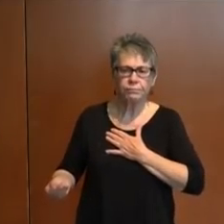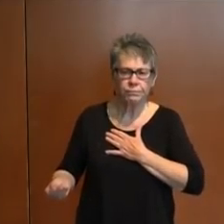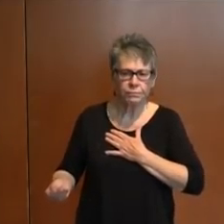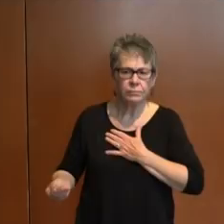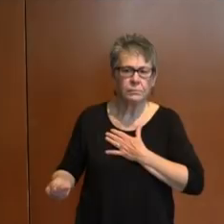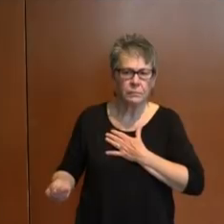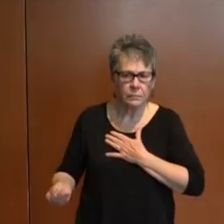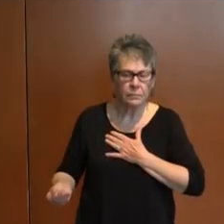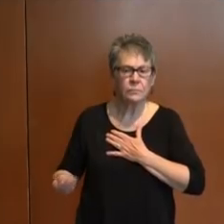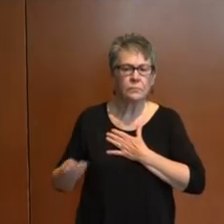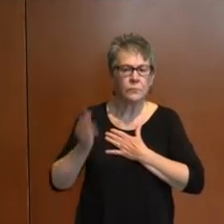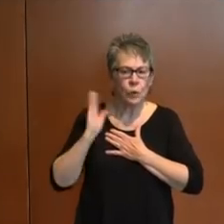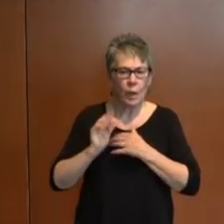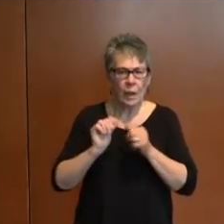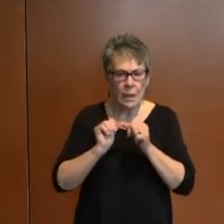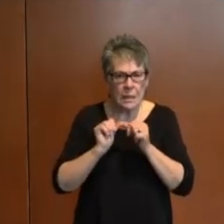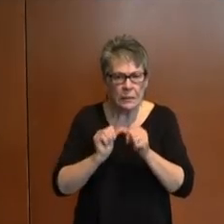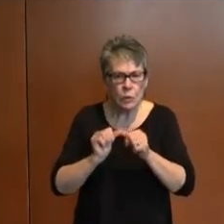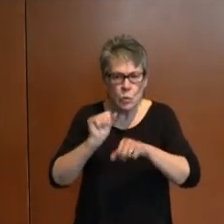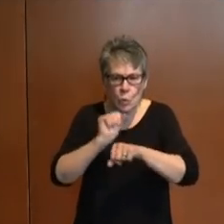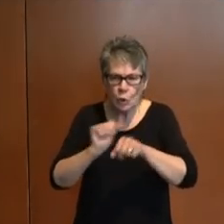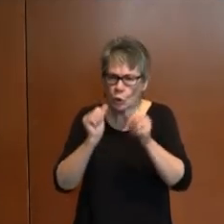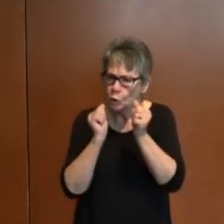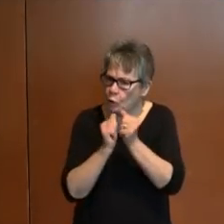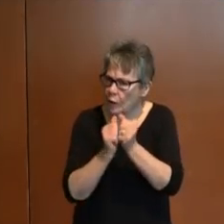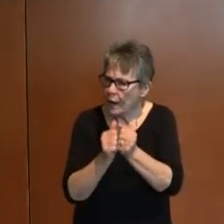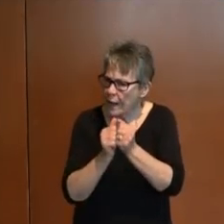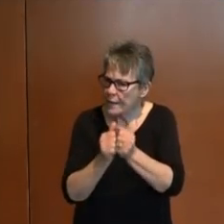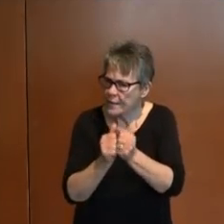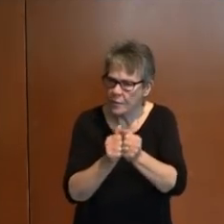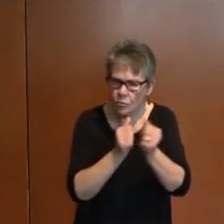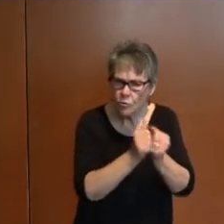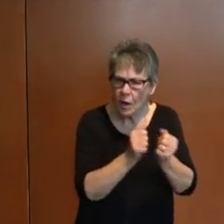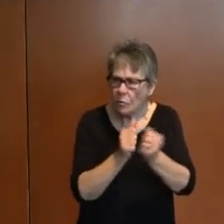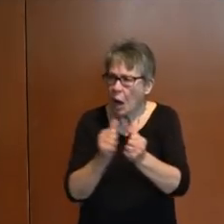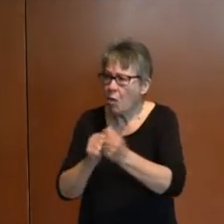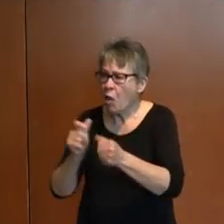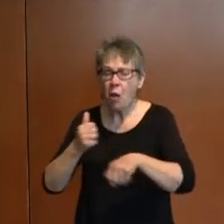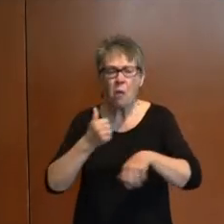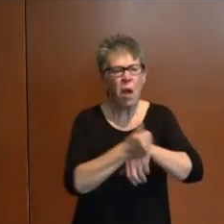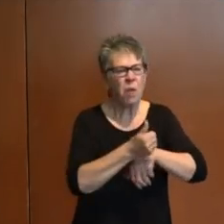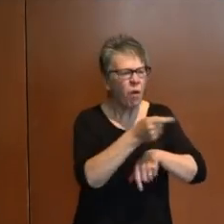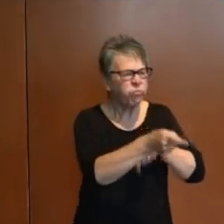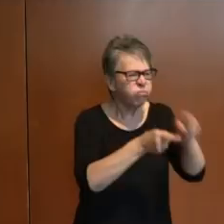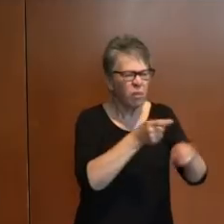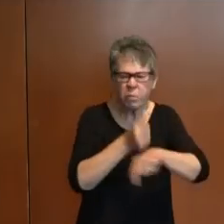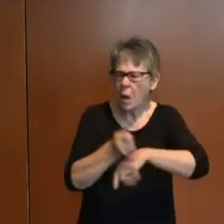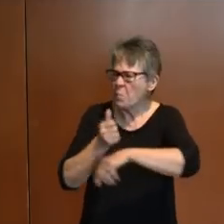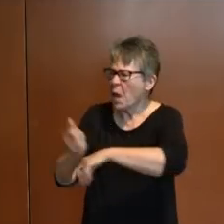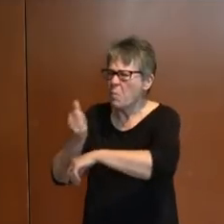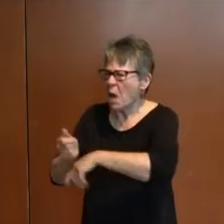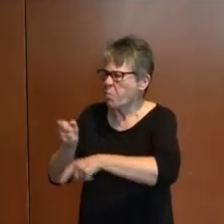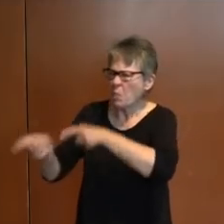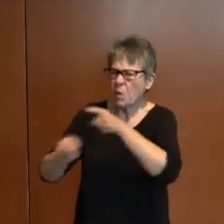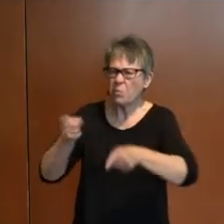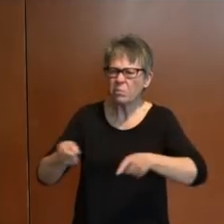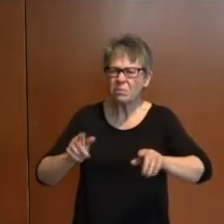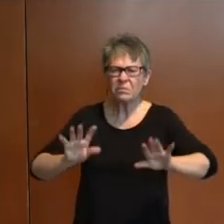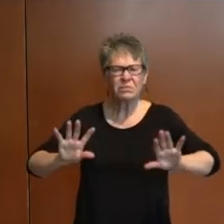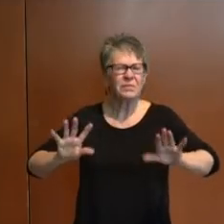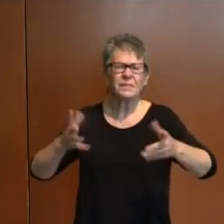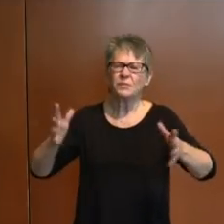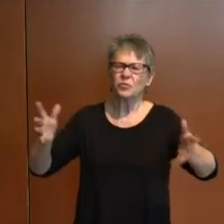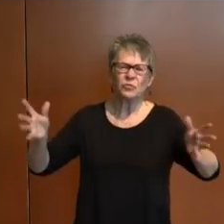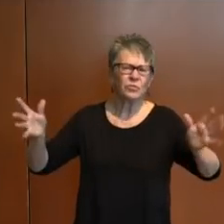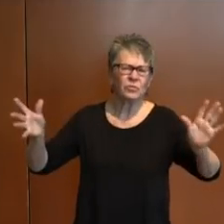to band together, not divide one against the other, but one family fighting this with great courage, with